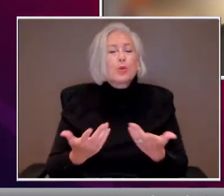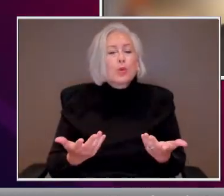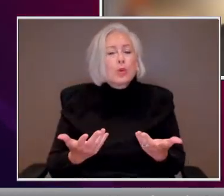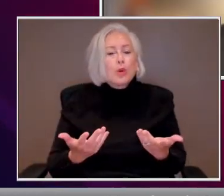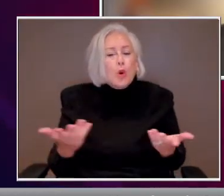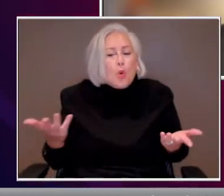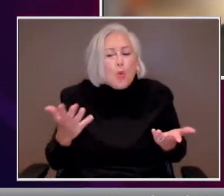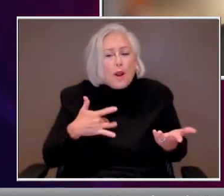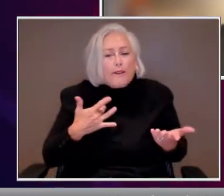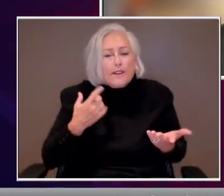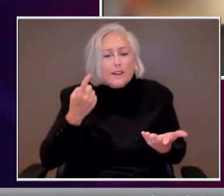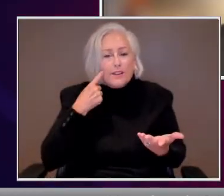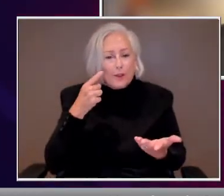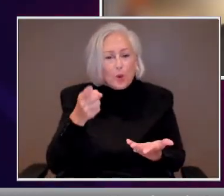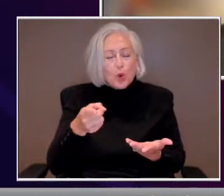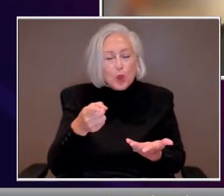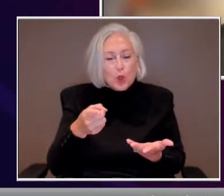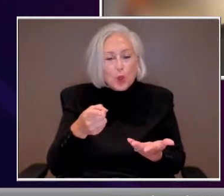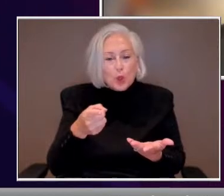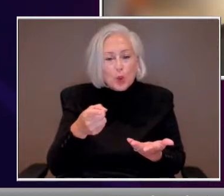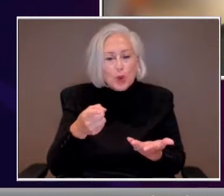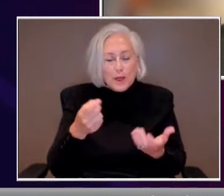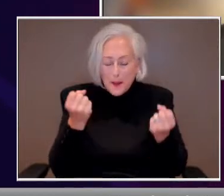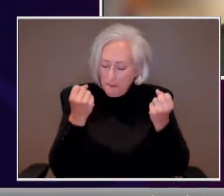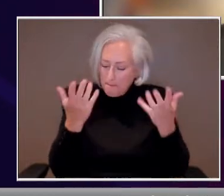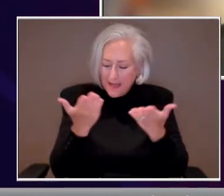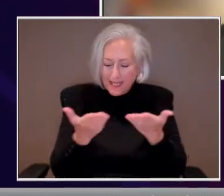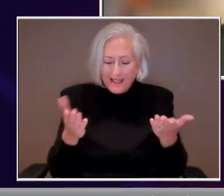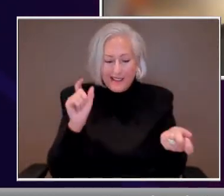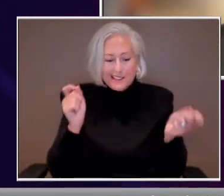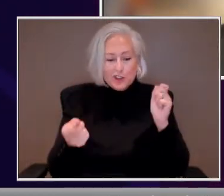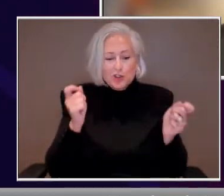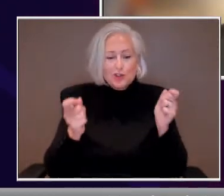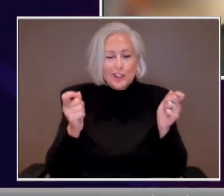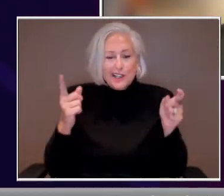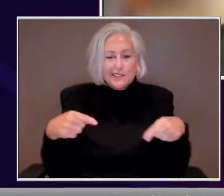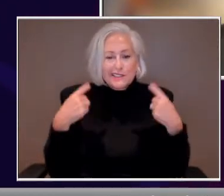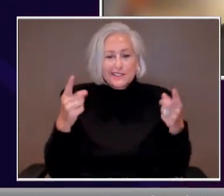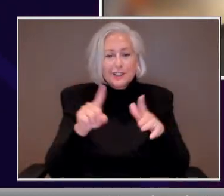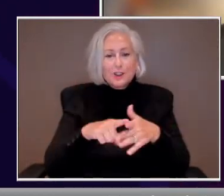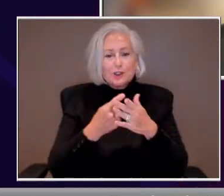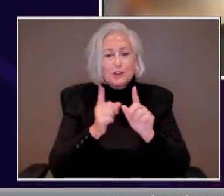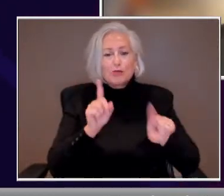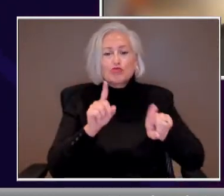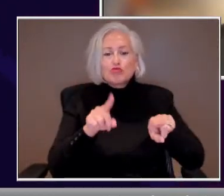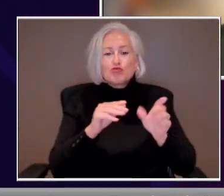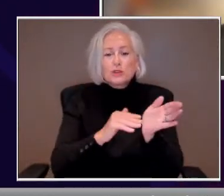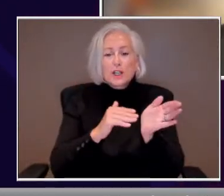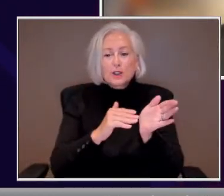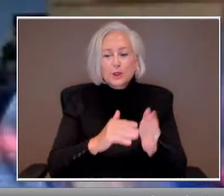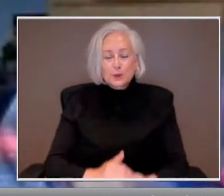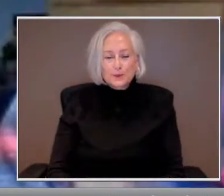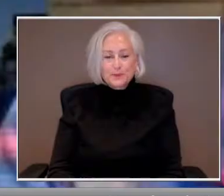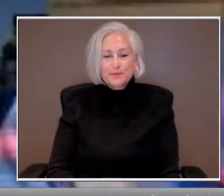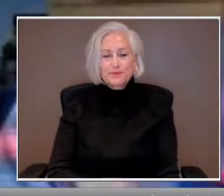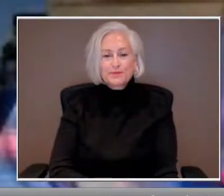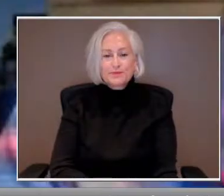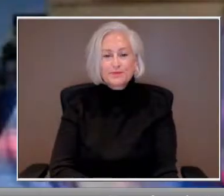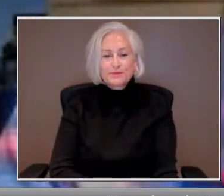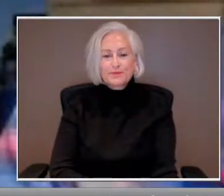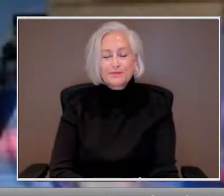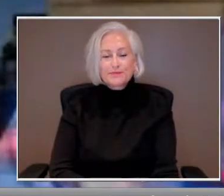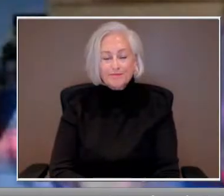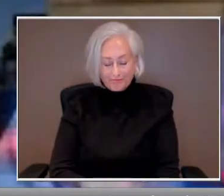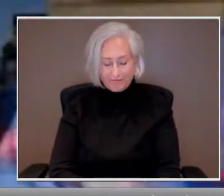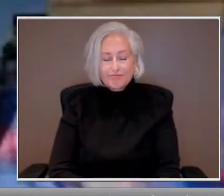When things have changed so much since you first started going to the doctor. Right, yeah.